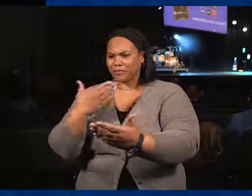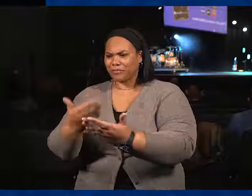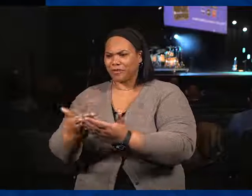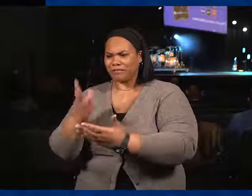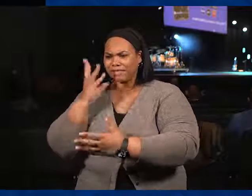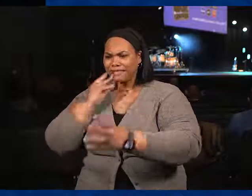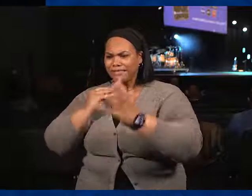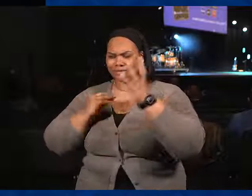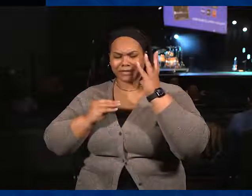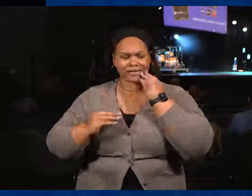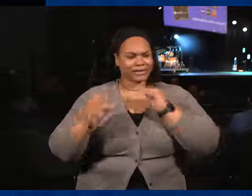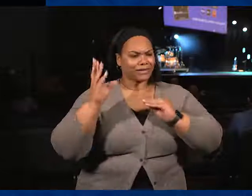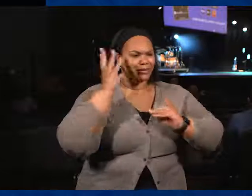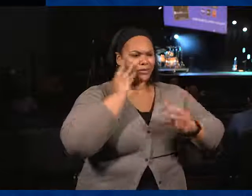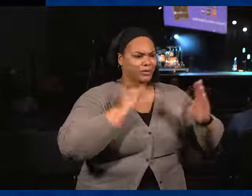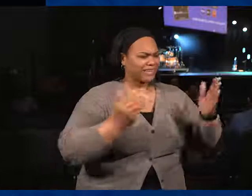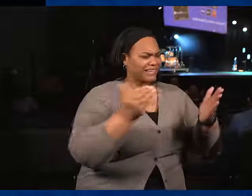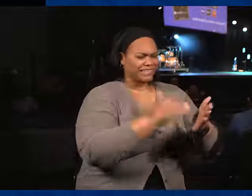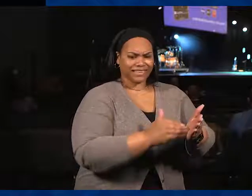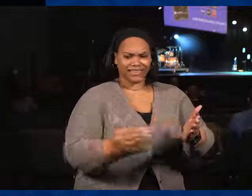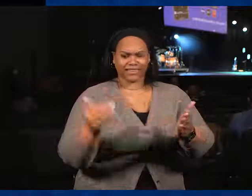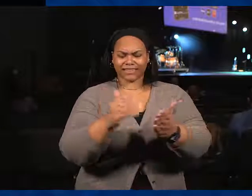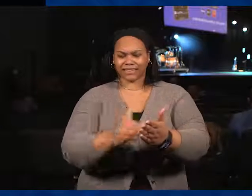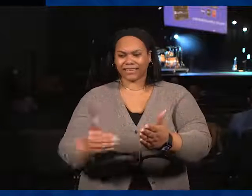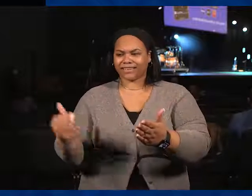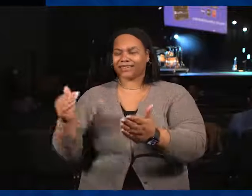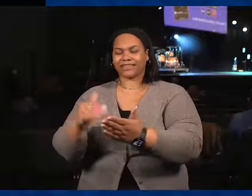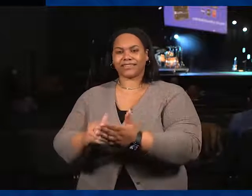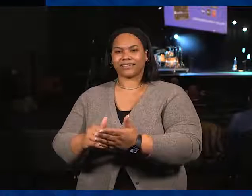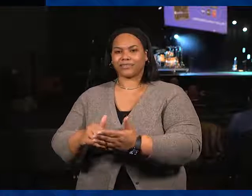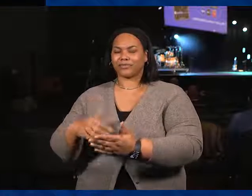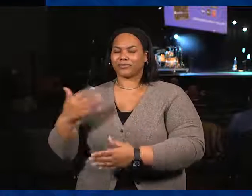over and over.